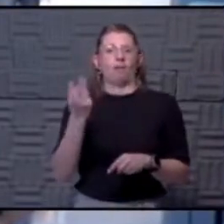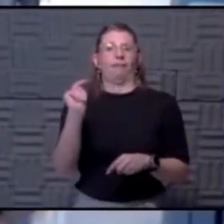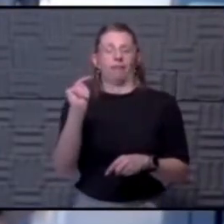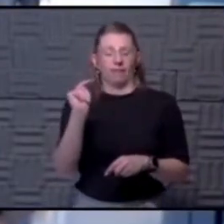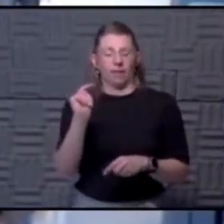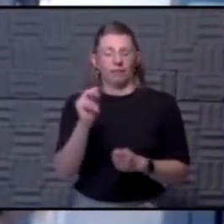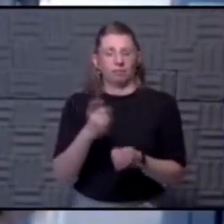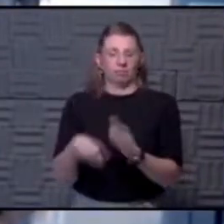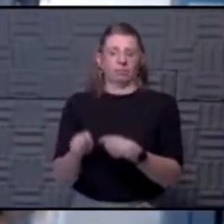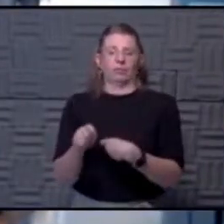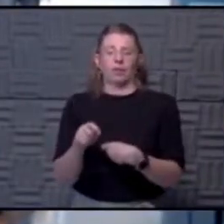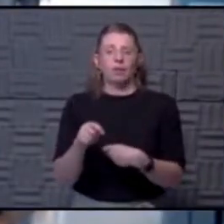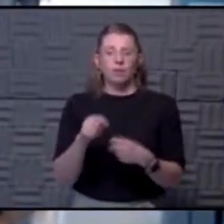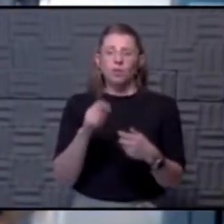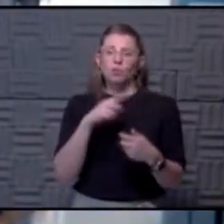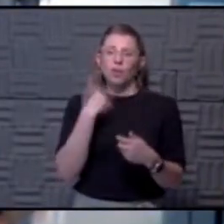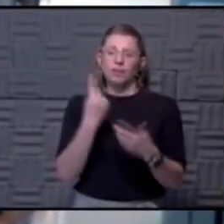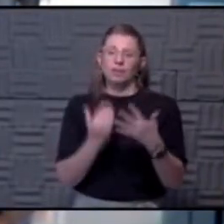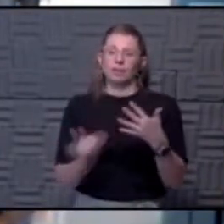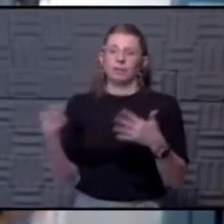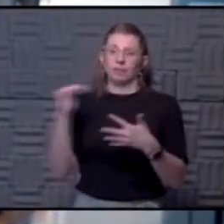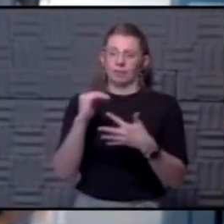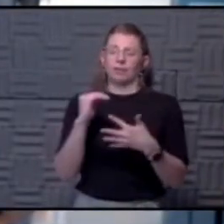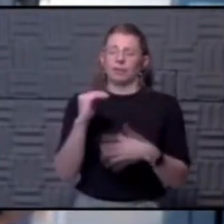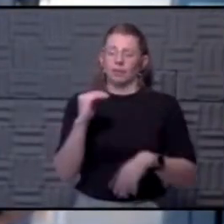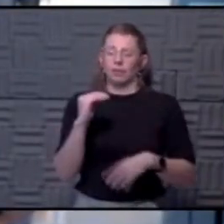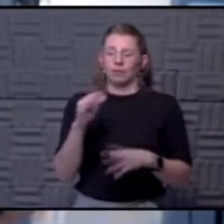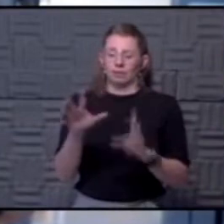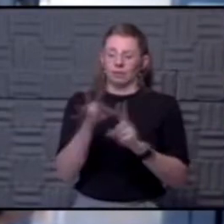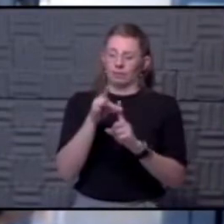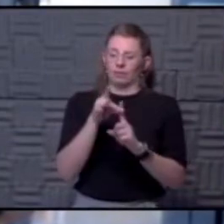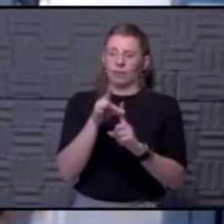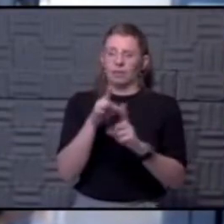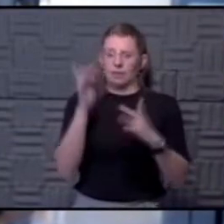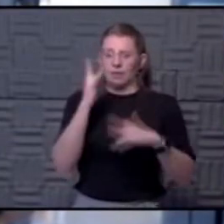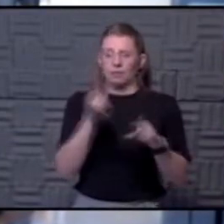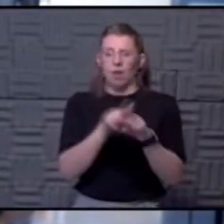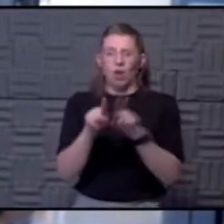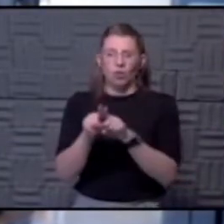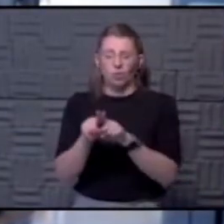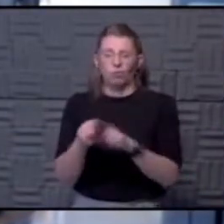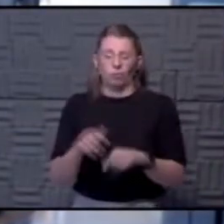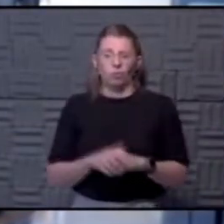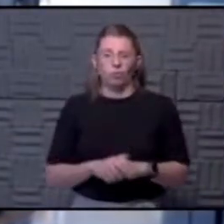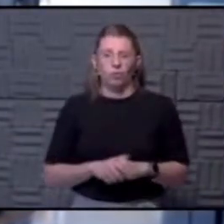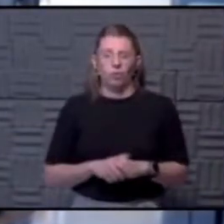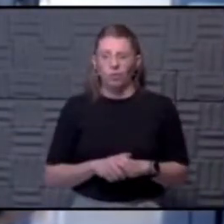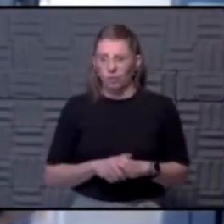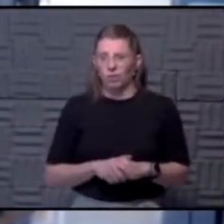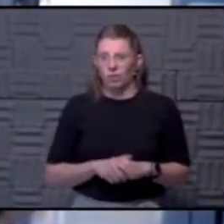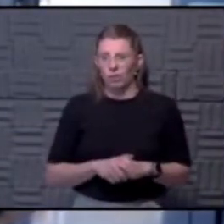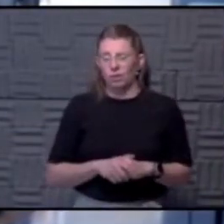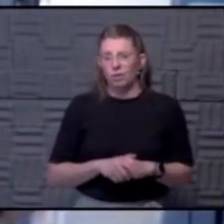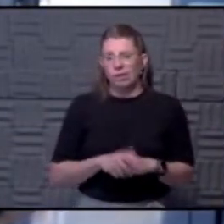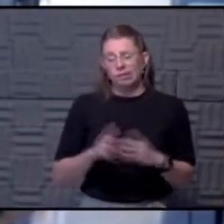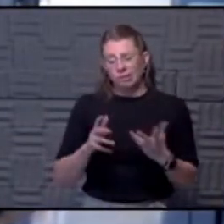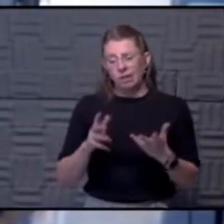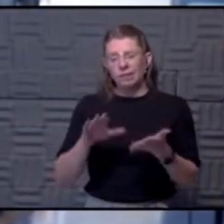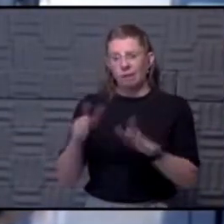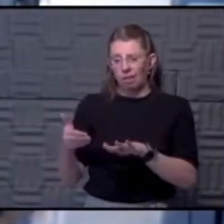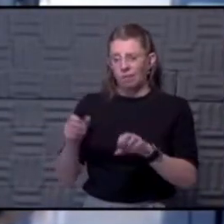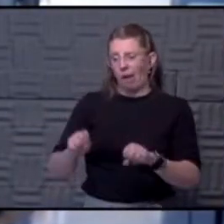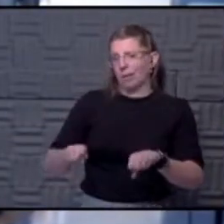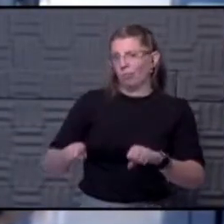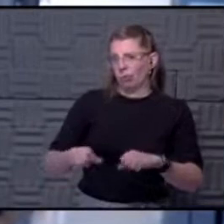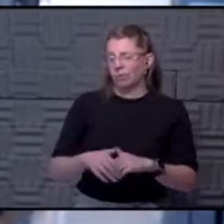are at higher risk, and not only at higher risk for acquiring the disease, but higher risk for having a bad outcome from it. So that is